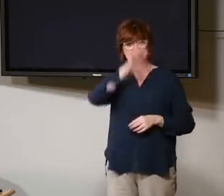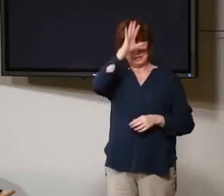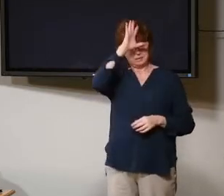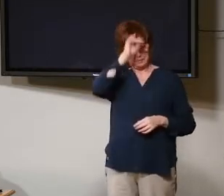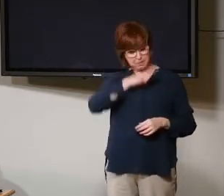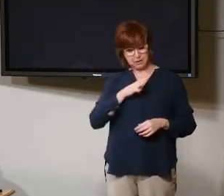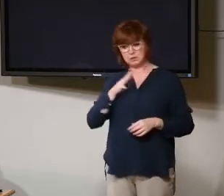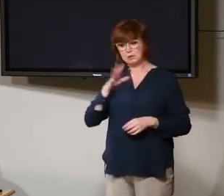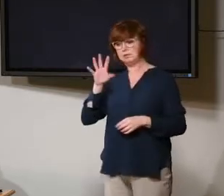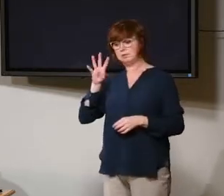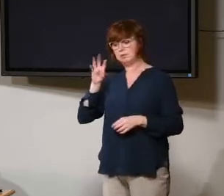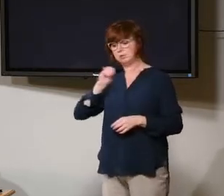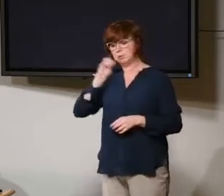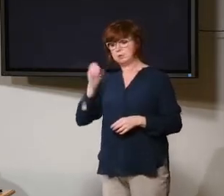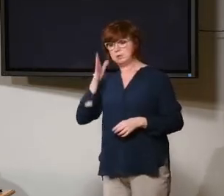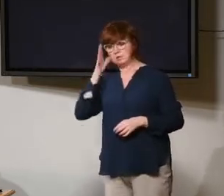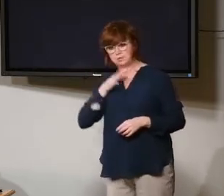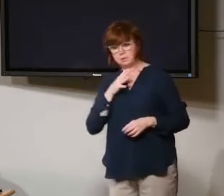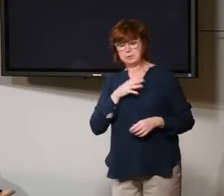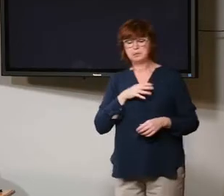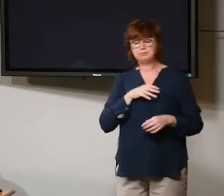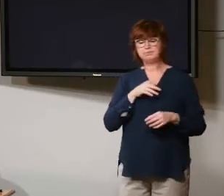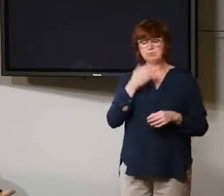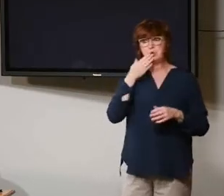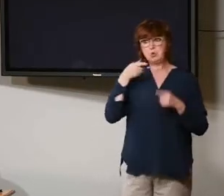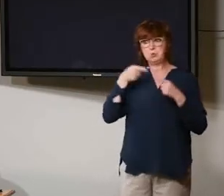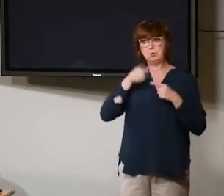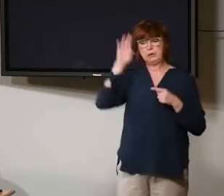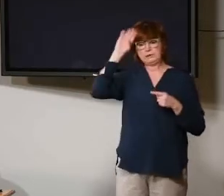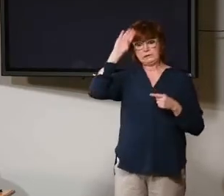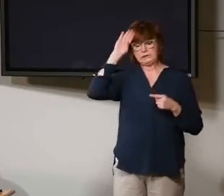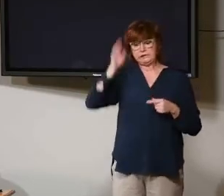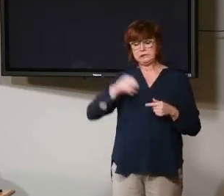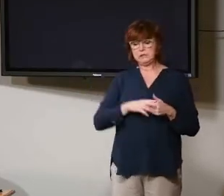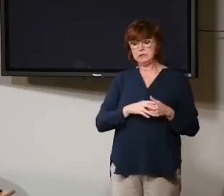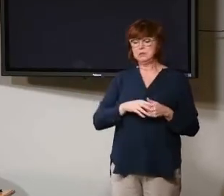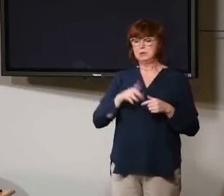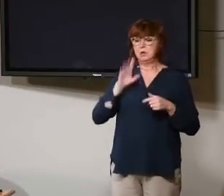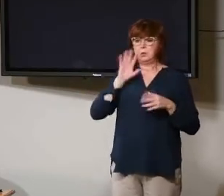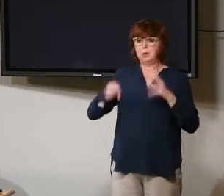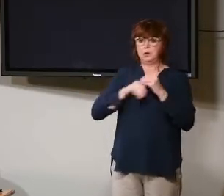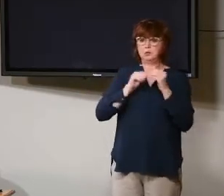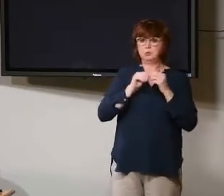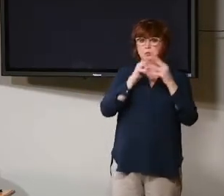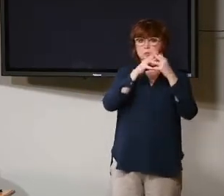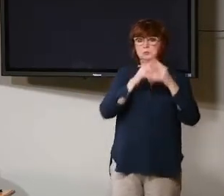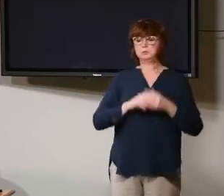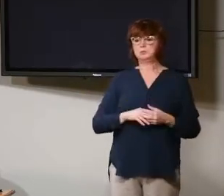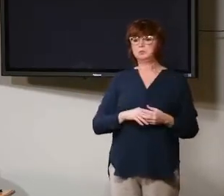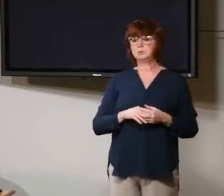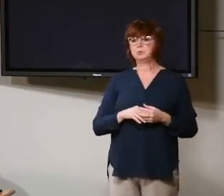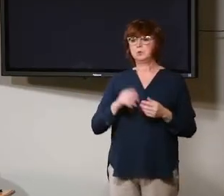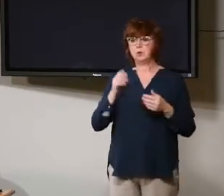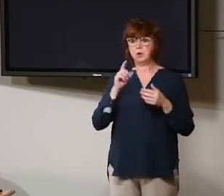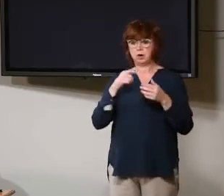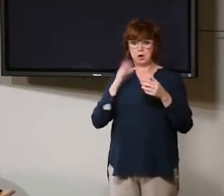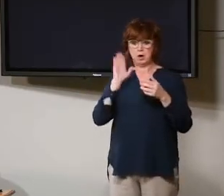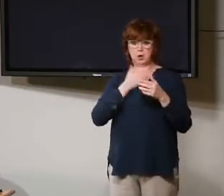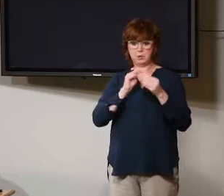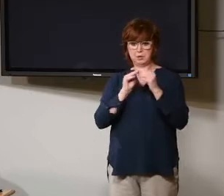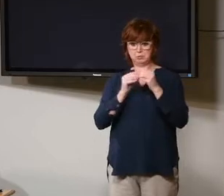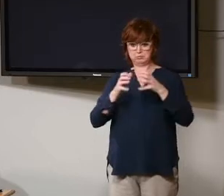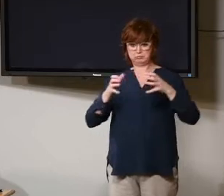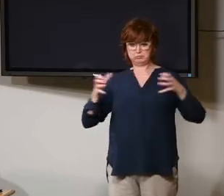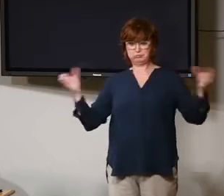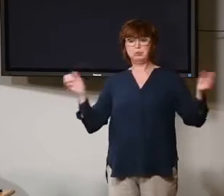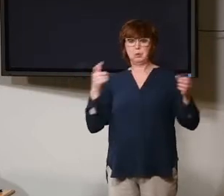website. And now that we have numbers that are large enough to get that tabulation, we will be doing that. Is there a follow-up